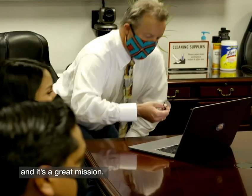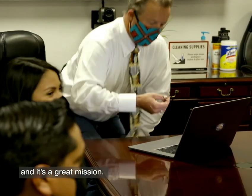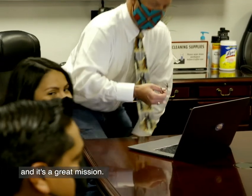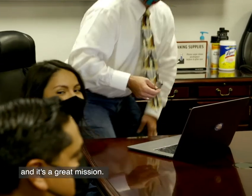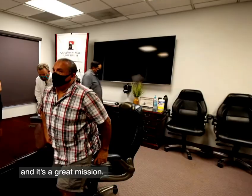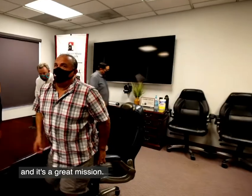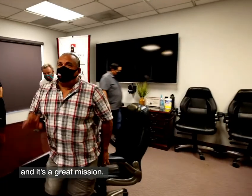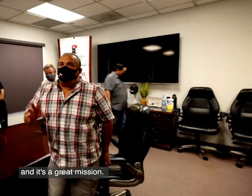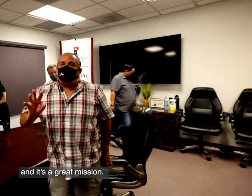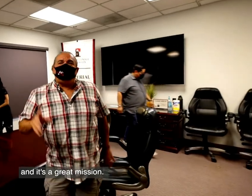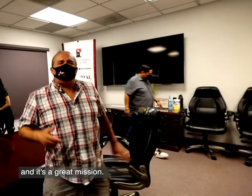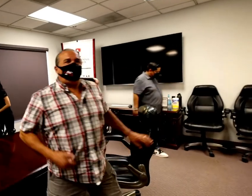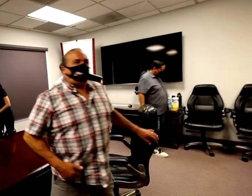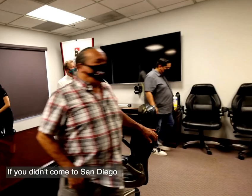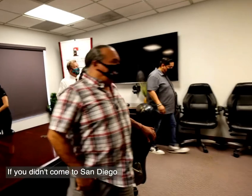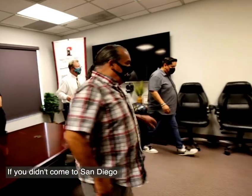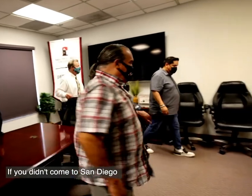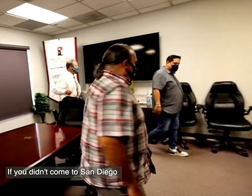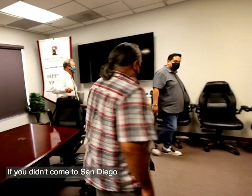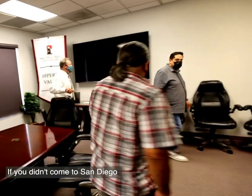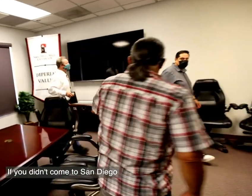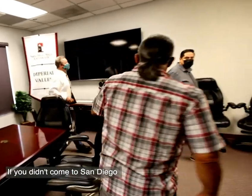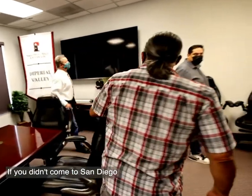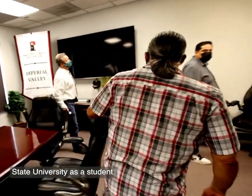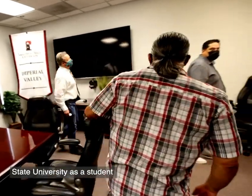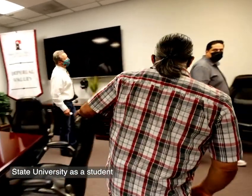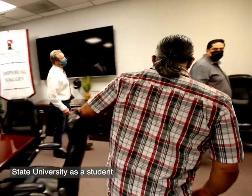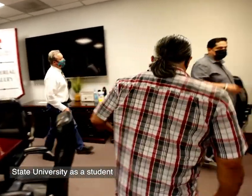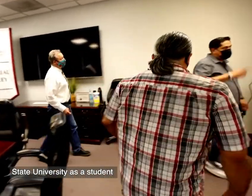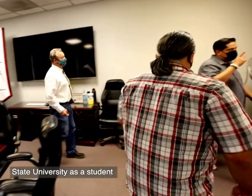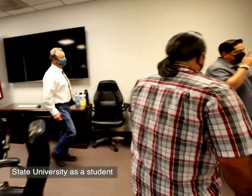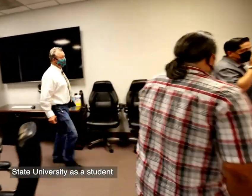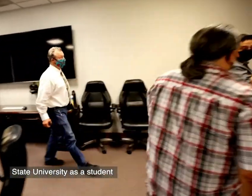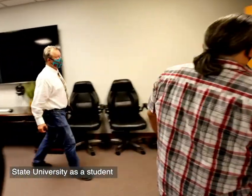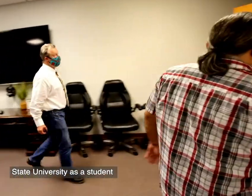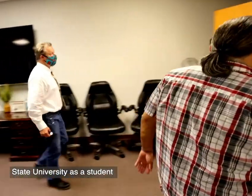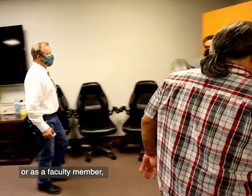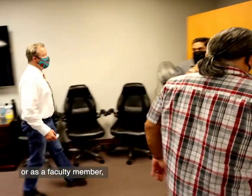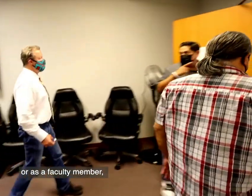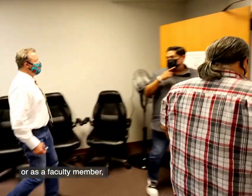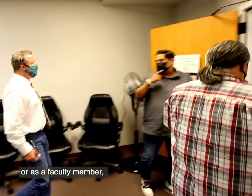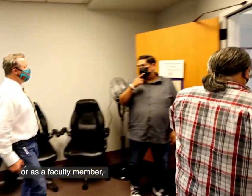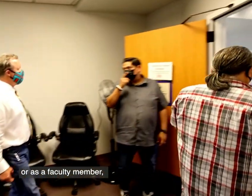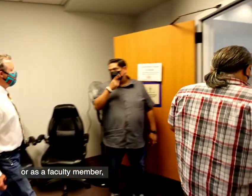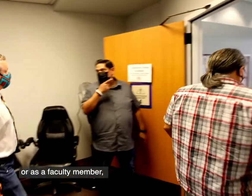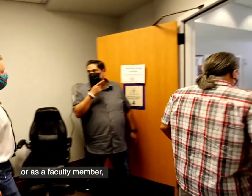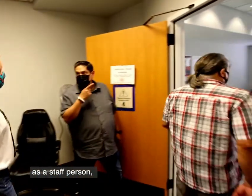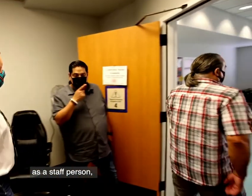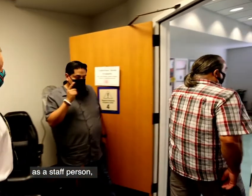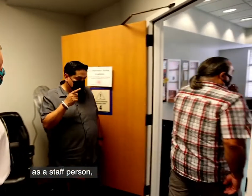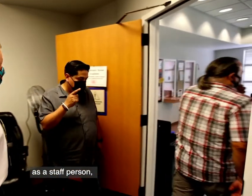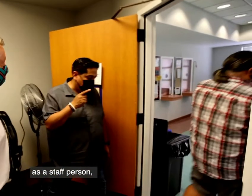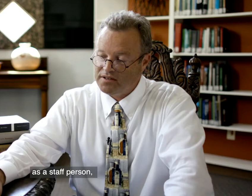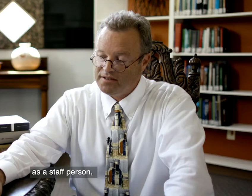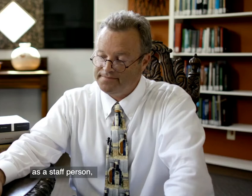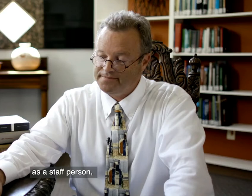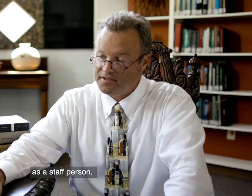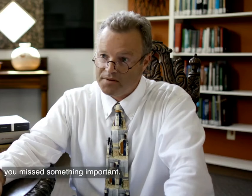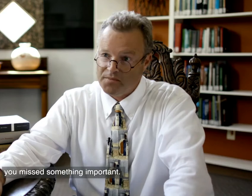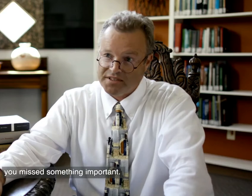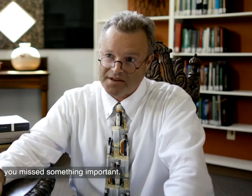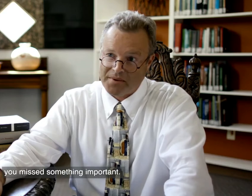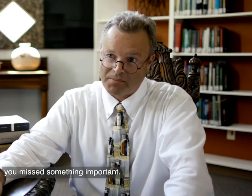it's a great mission. If you didn't come to San Diego State University as a student or as a faculty member or as a staff